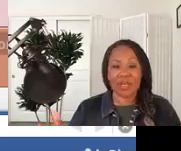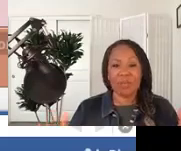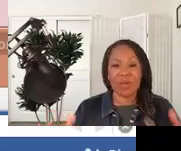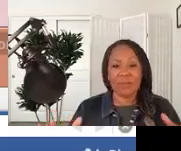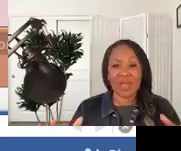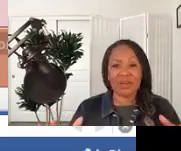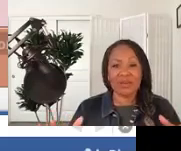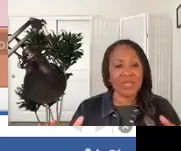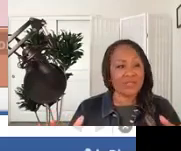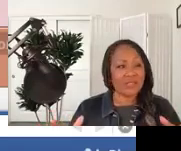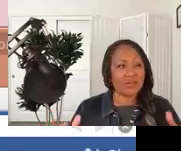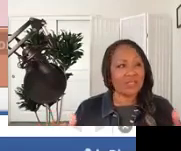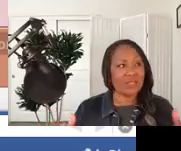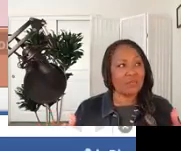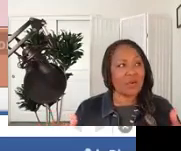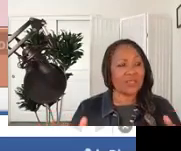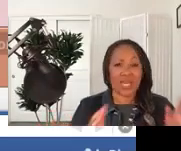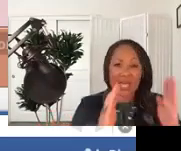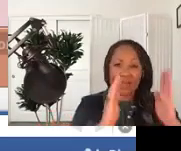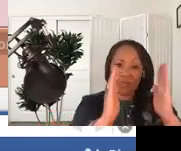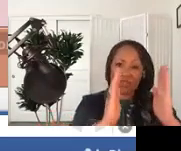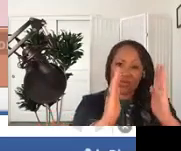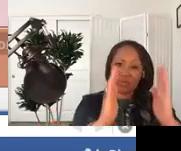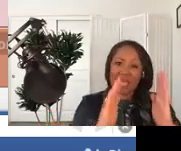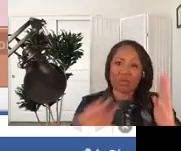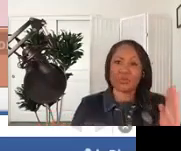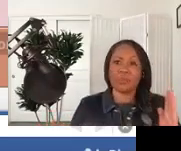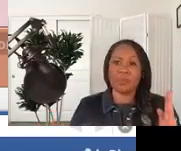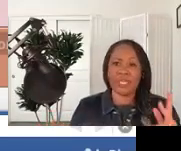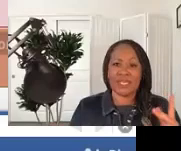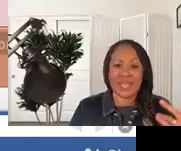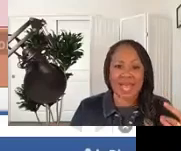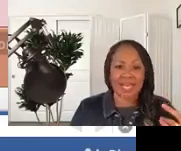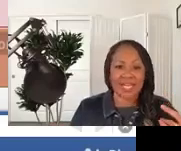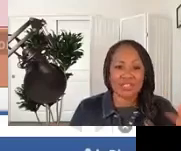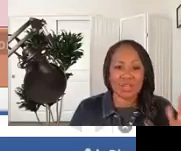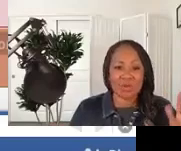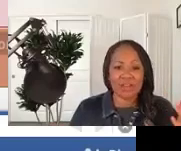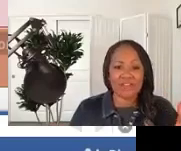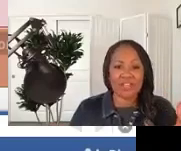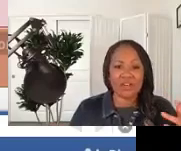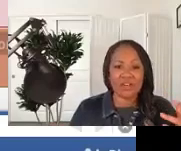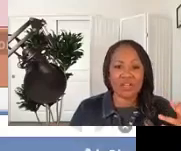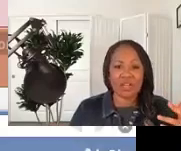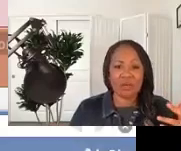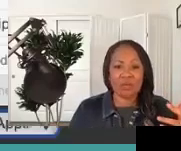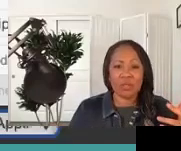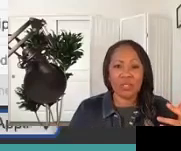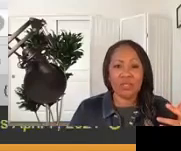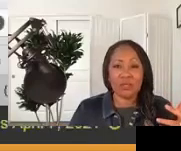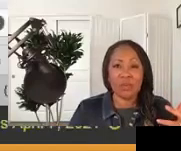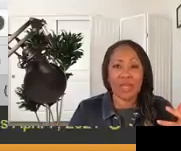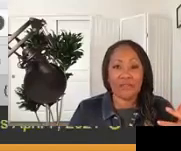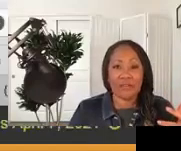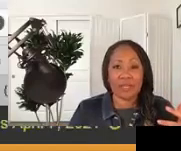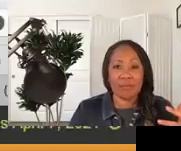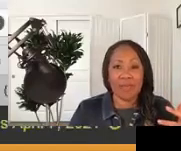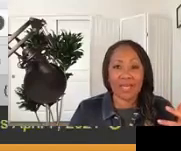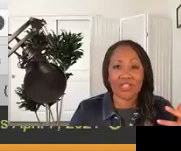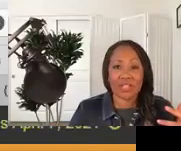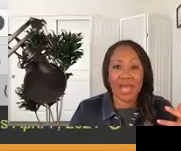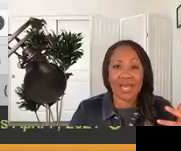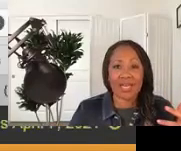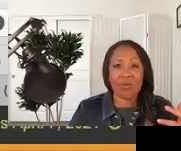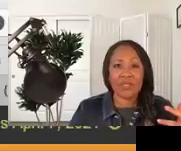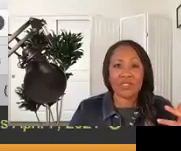greeting, but I don't necessarily want to have one of those panels be that. So I figured a really good way for me to